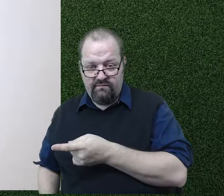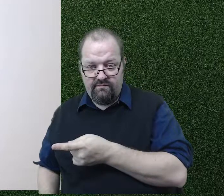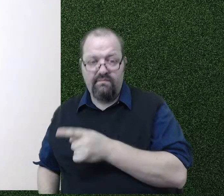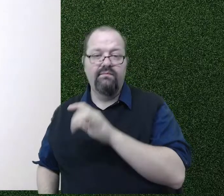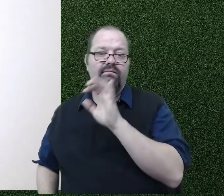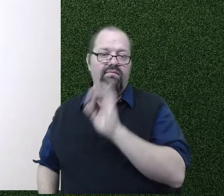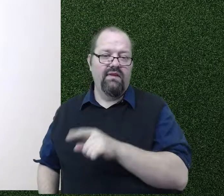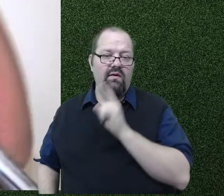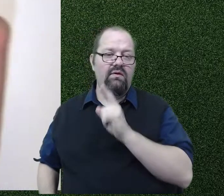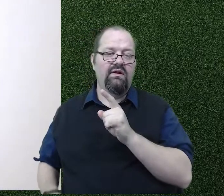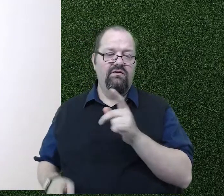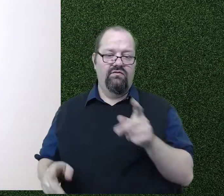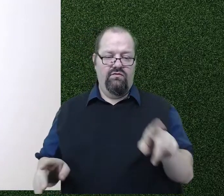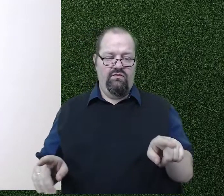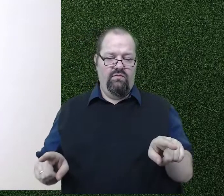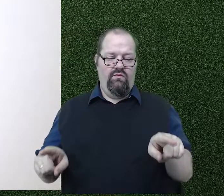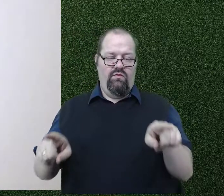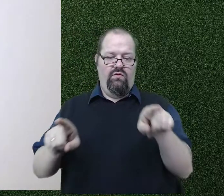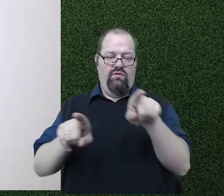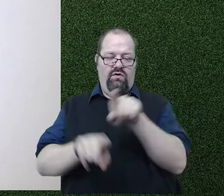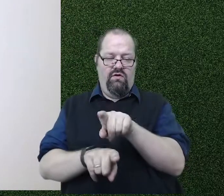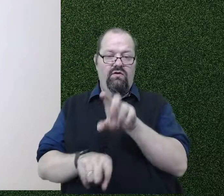that's the projection of u onto v.